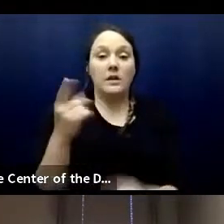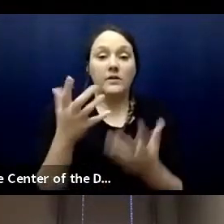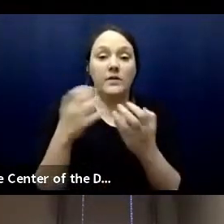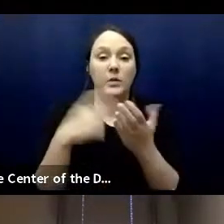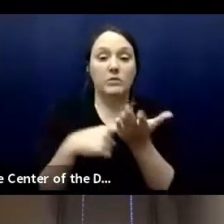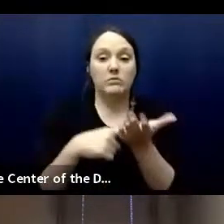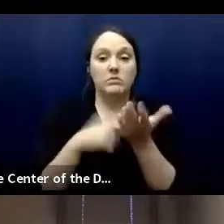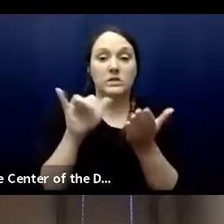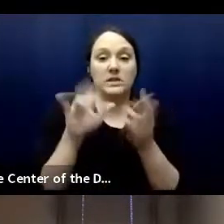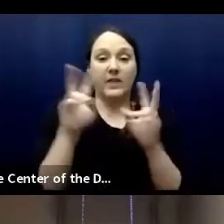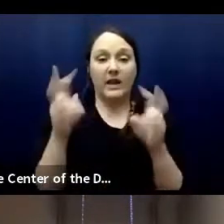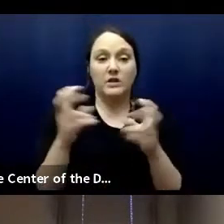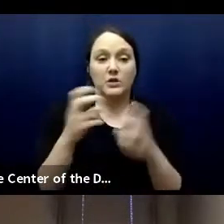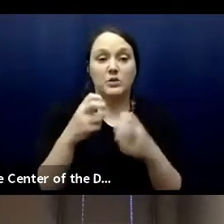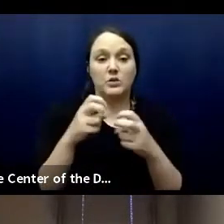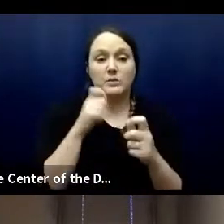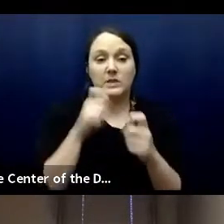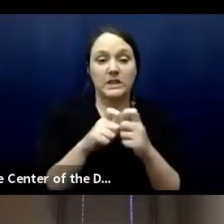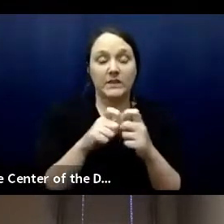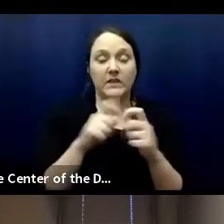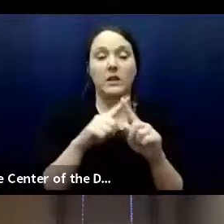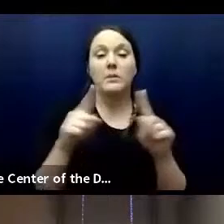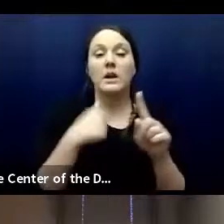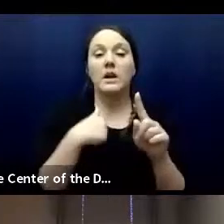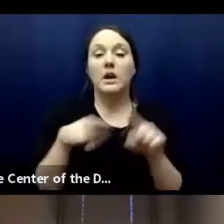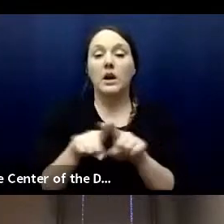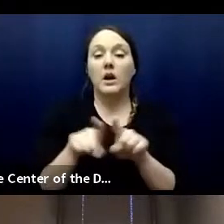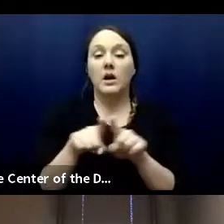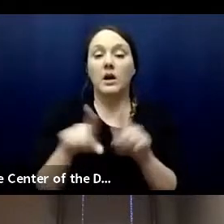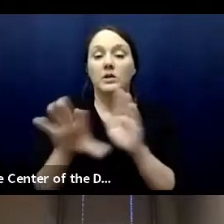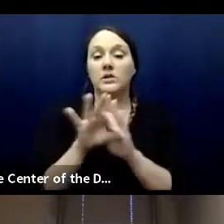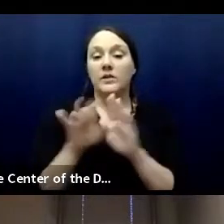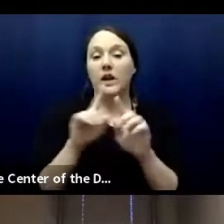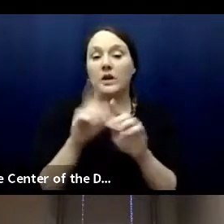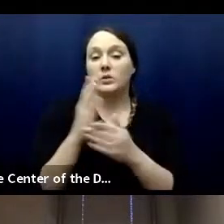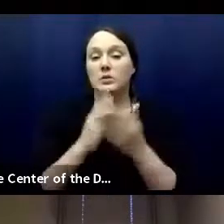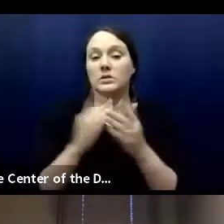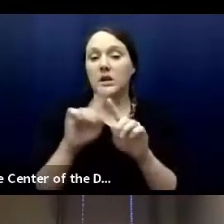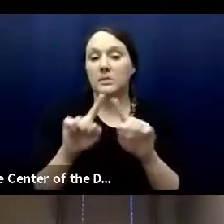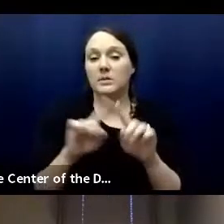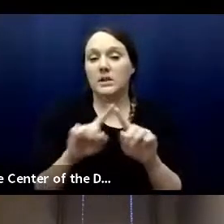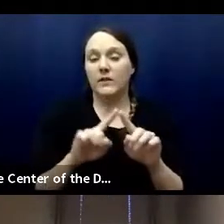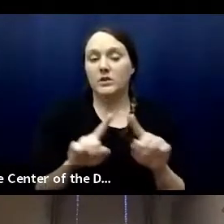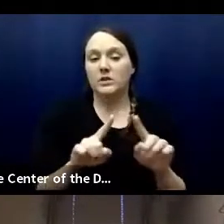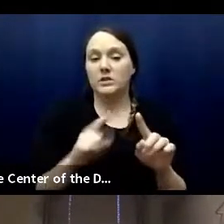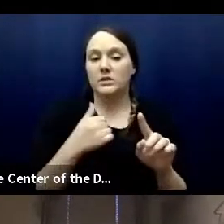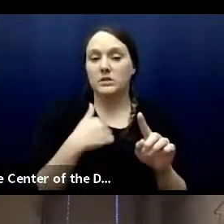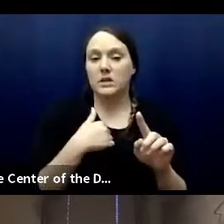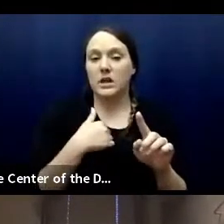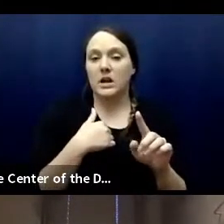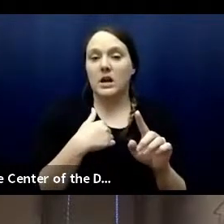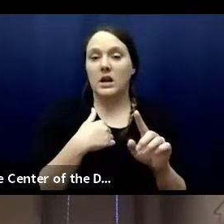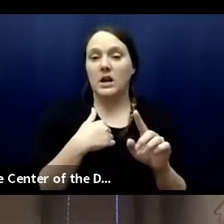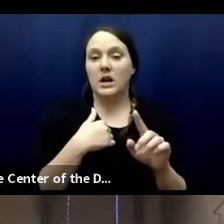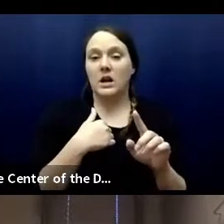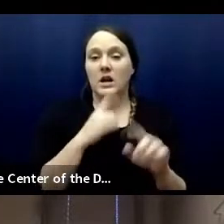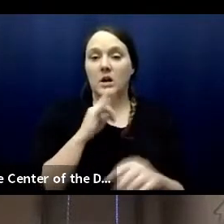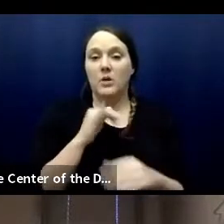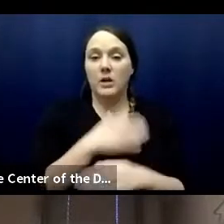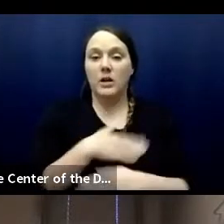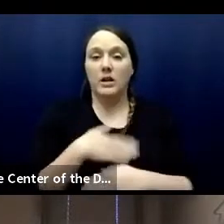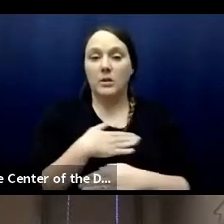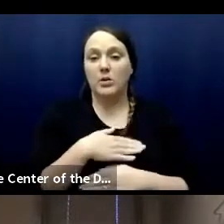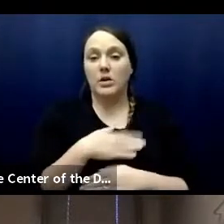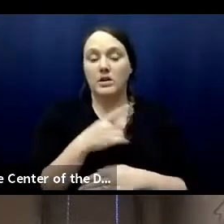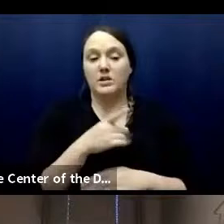that issue specifically, but I also found some differences, and I would, I really appreciate